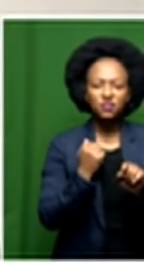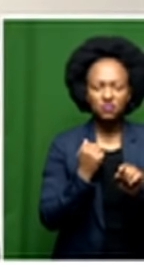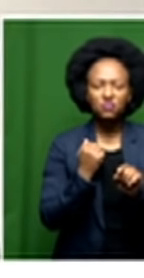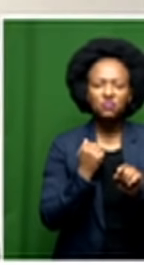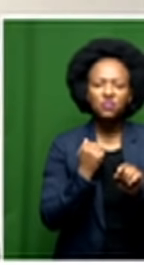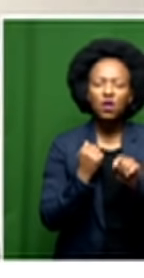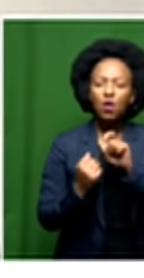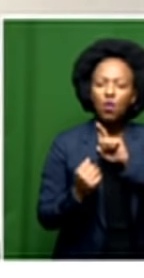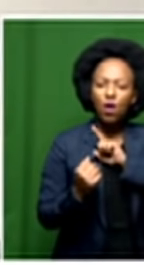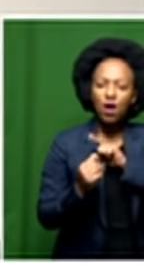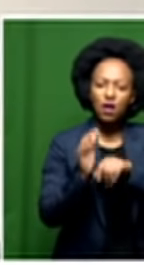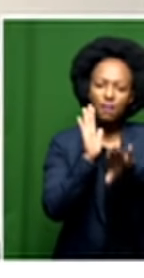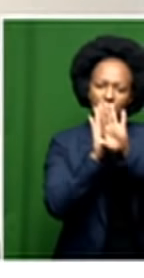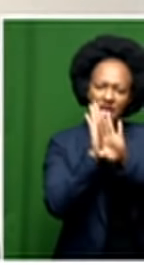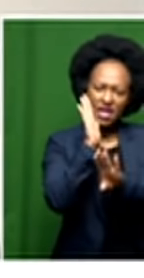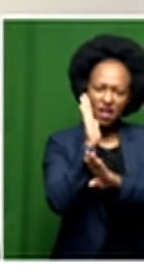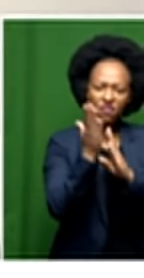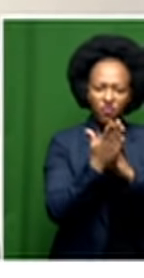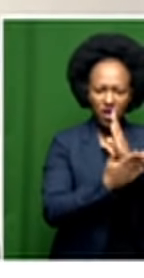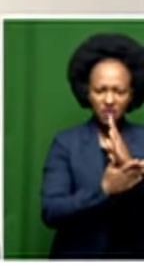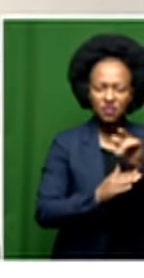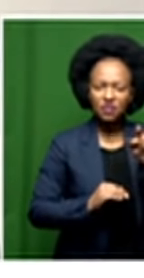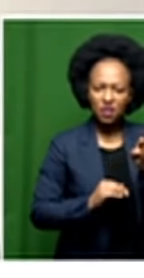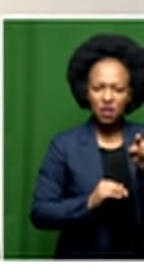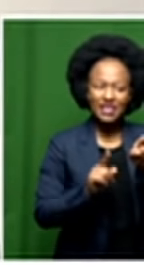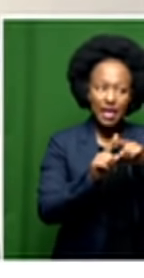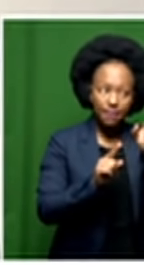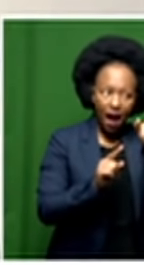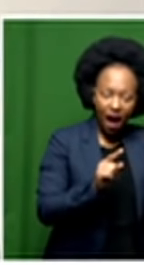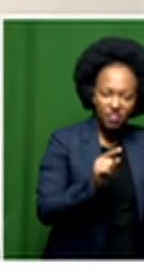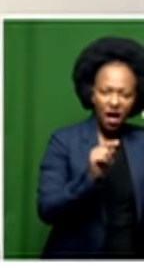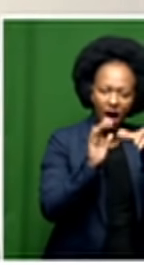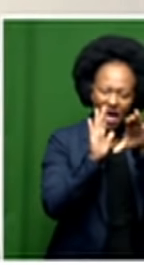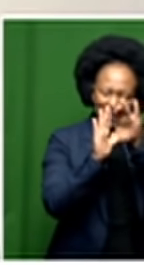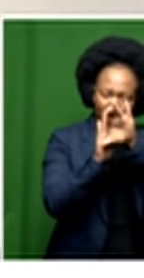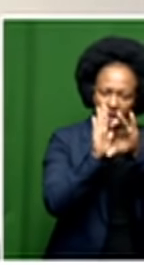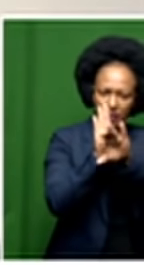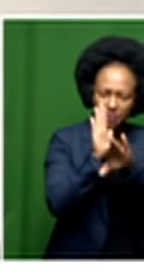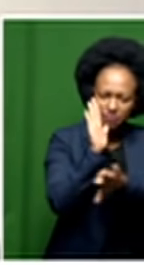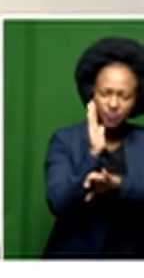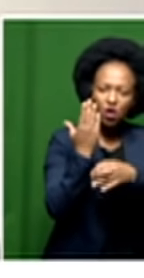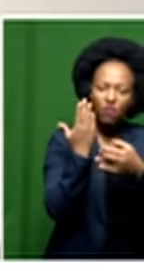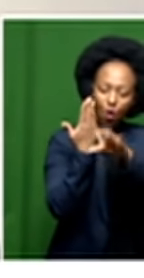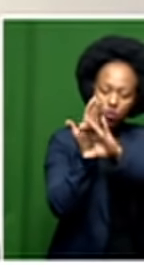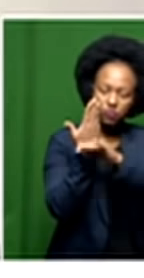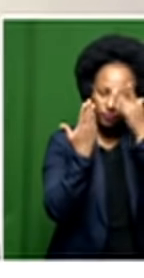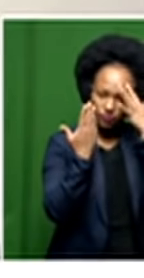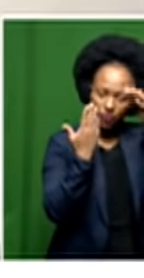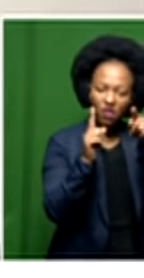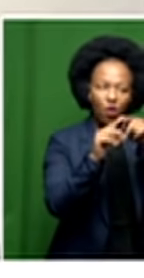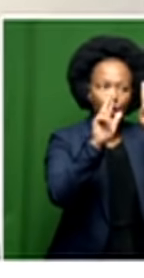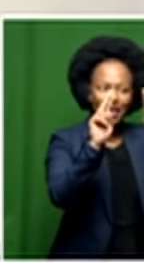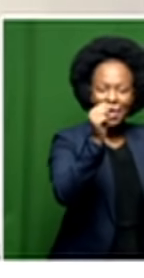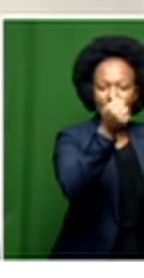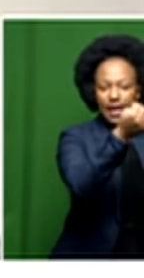contains the Bill of Rights and several other chapters which deal with the constitution of government at a national, provincial, and